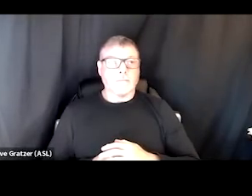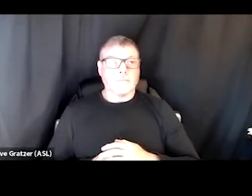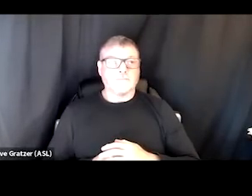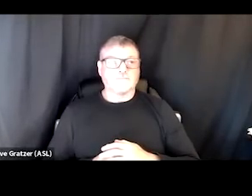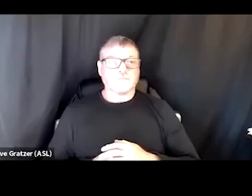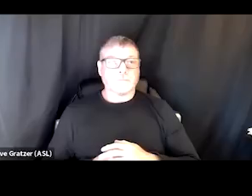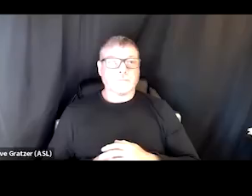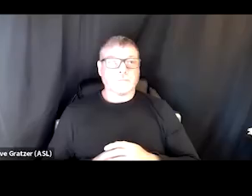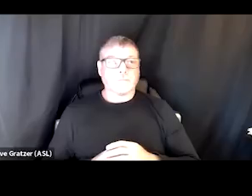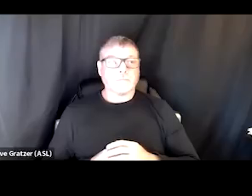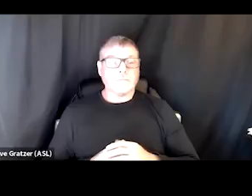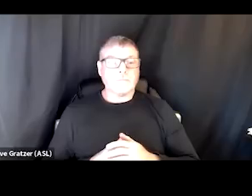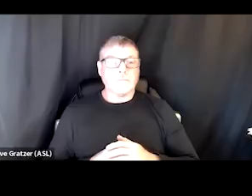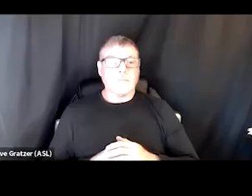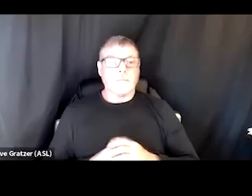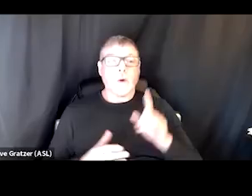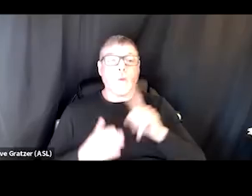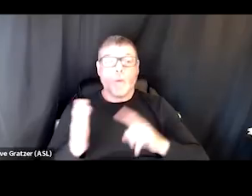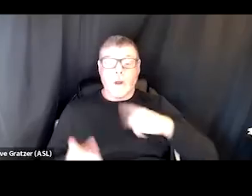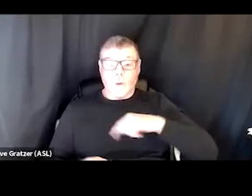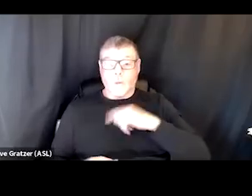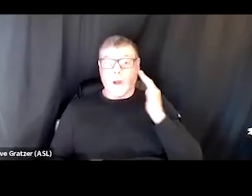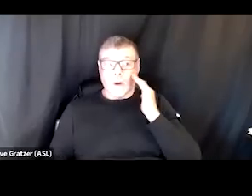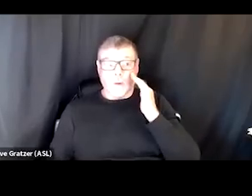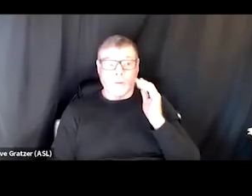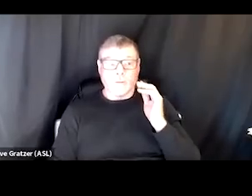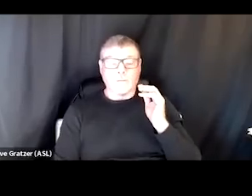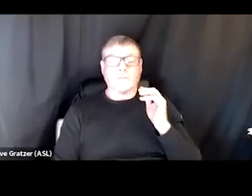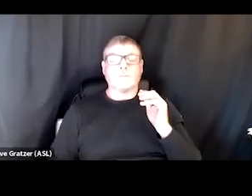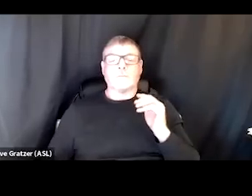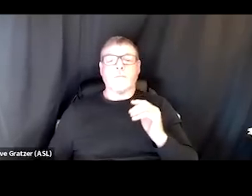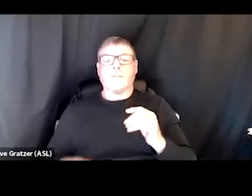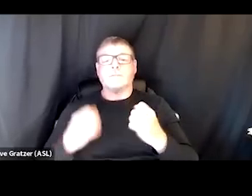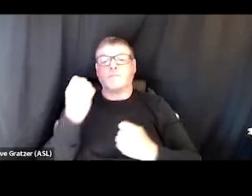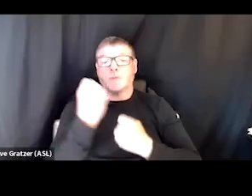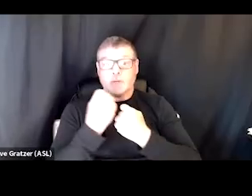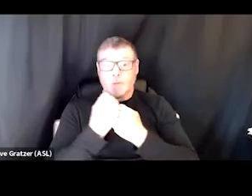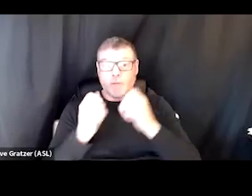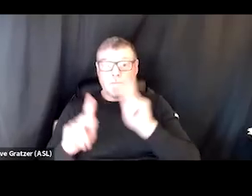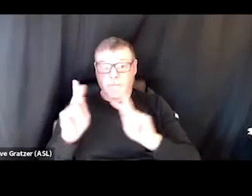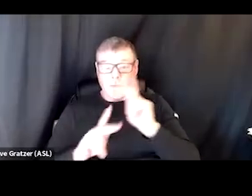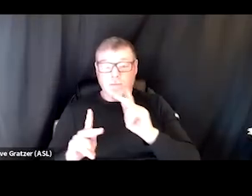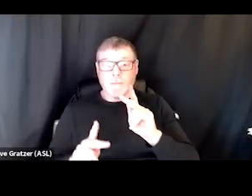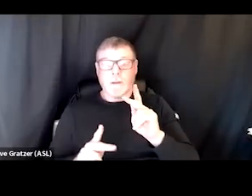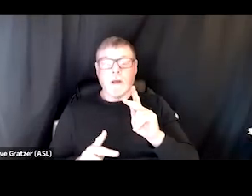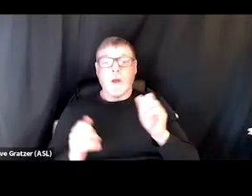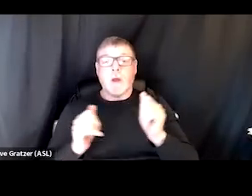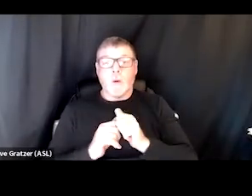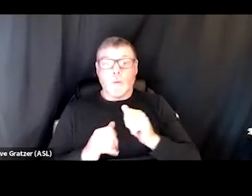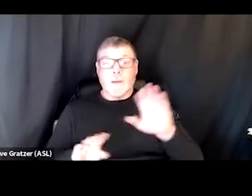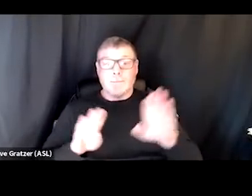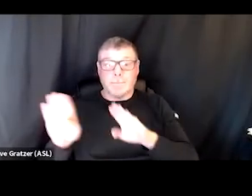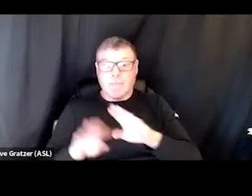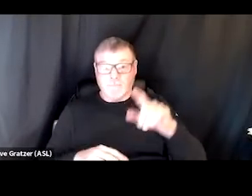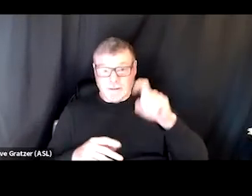What we know for supporting people with behavioral health needs and supporting people experiencing homelessness, there are